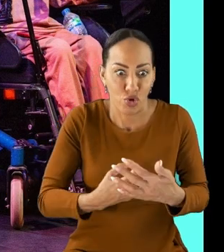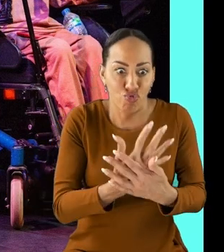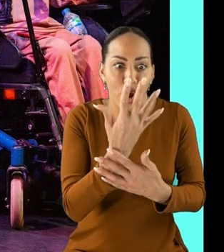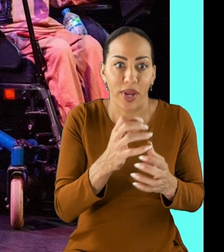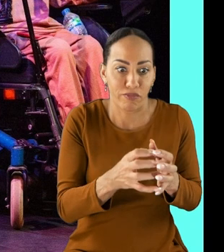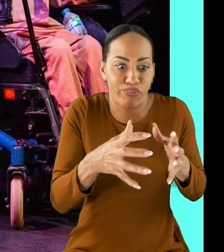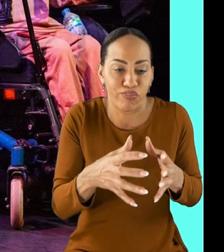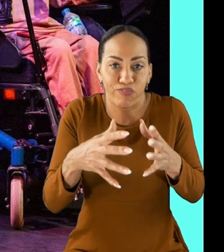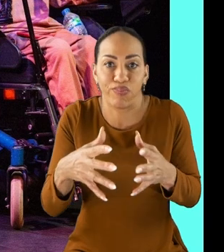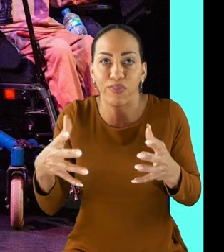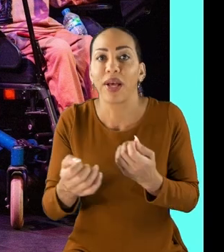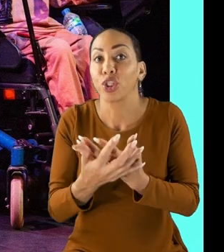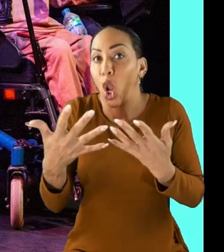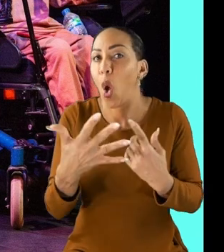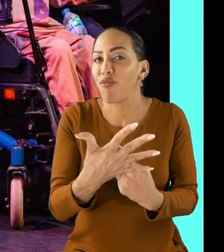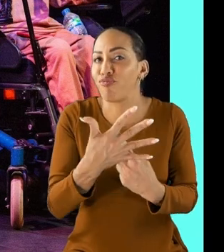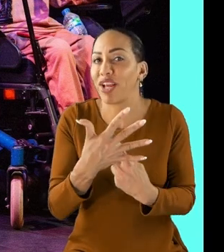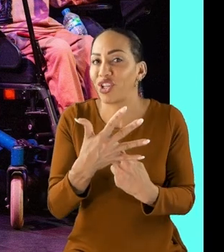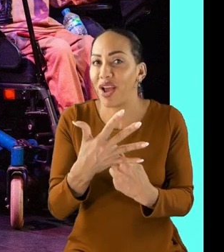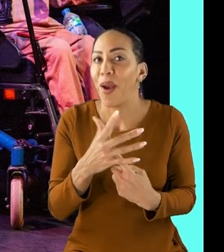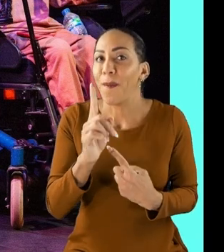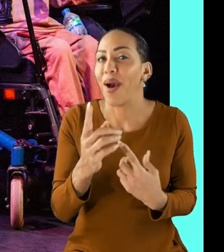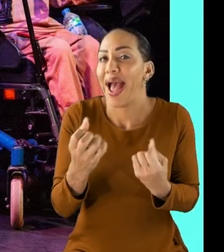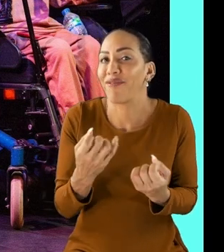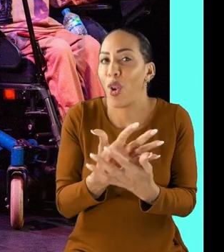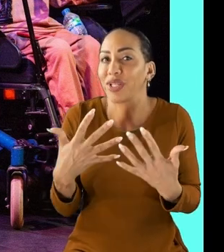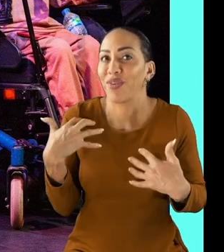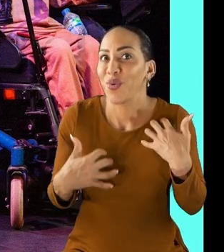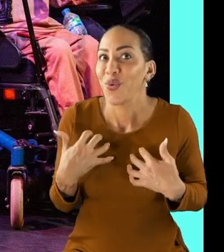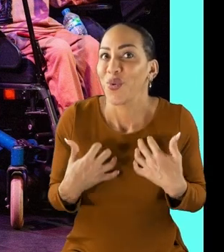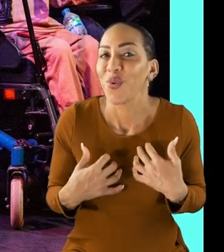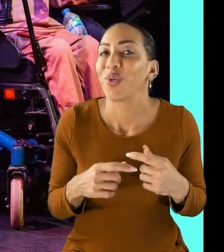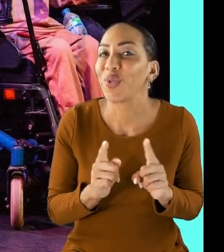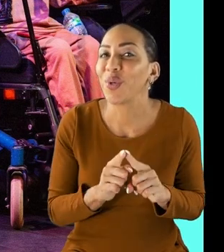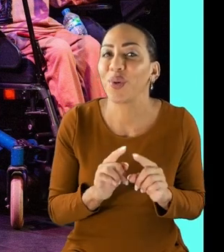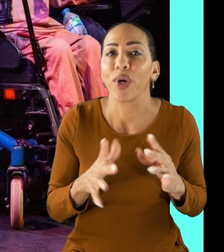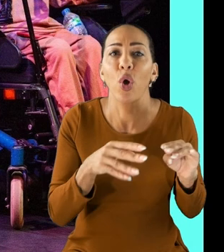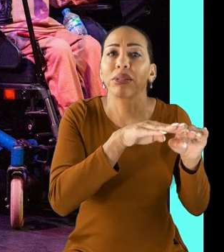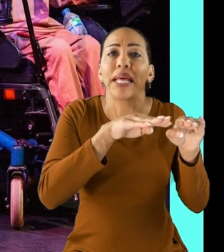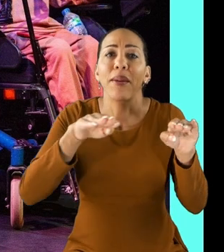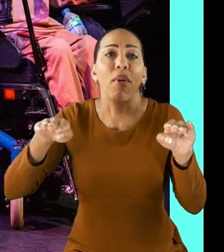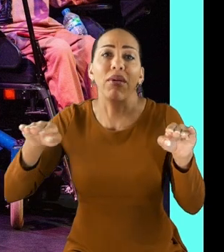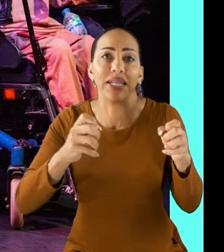puts a lot of pressure on our work, but also means that there's a lot of excitement, because